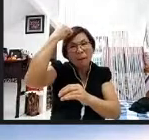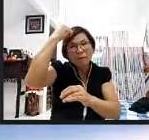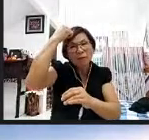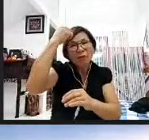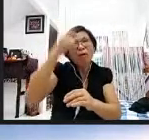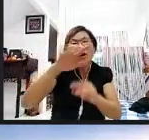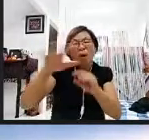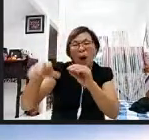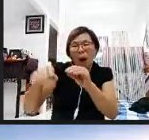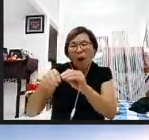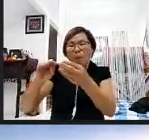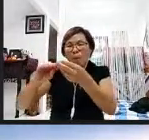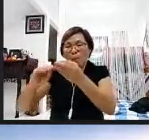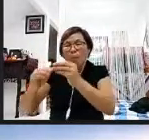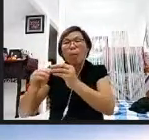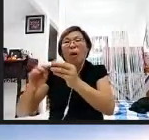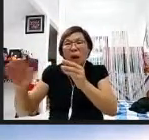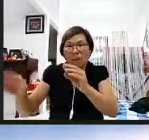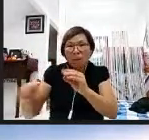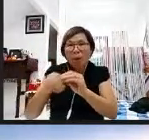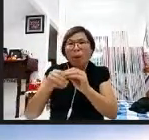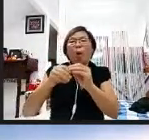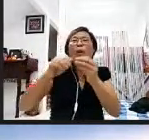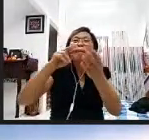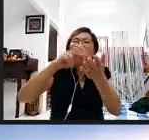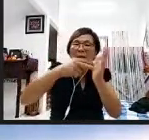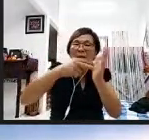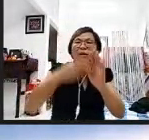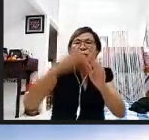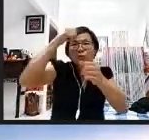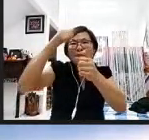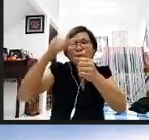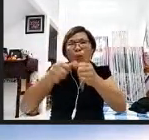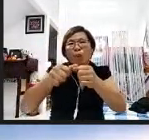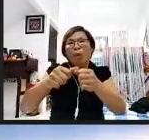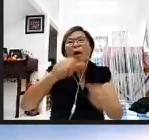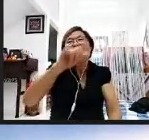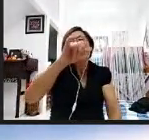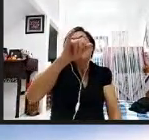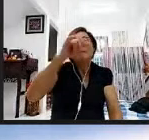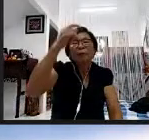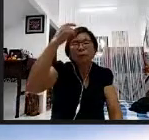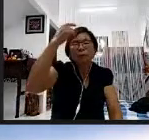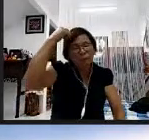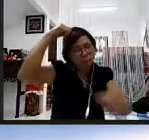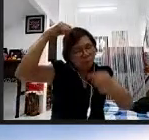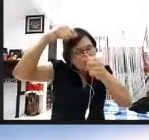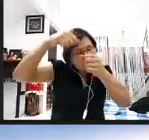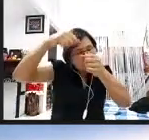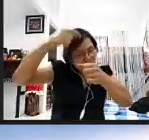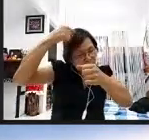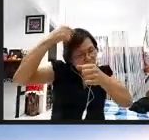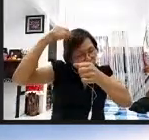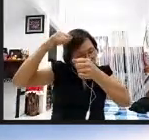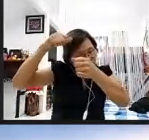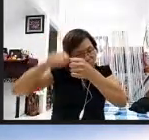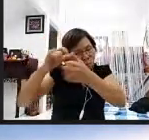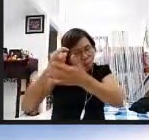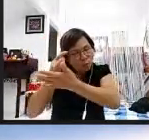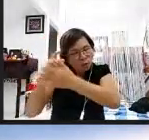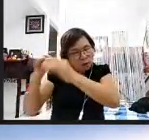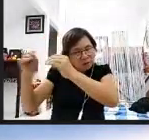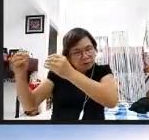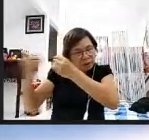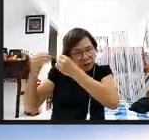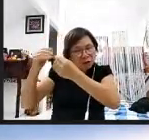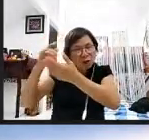additional meaning. It has a meaning of remembering. So 5 mindful means remembering the Buddhist teaching, remembering